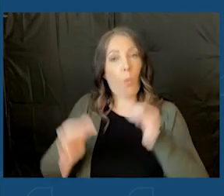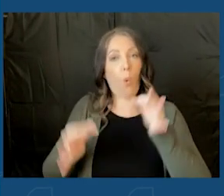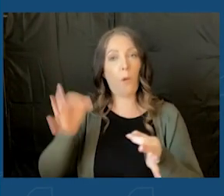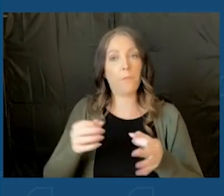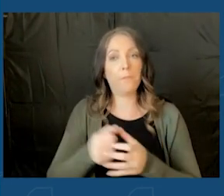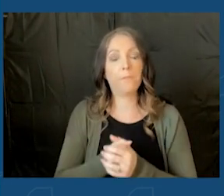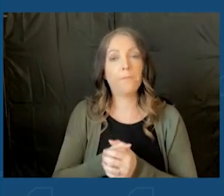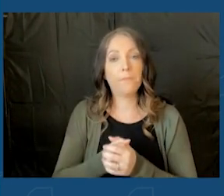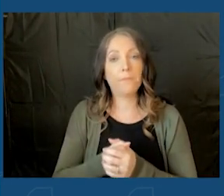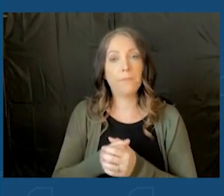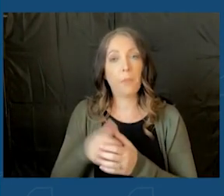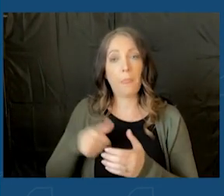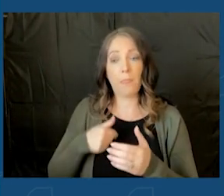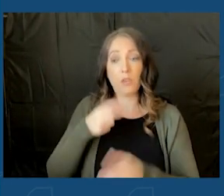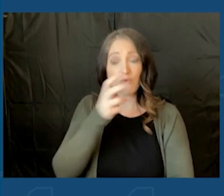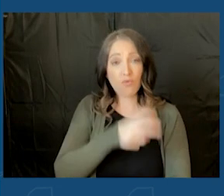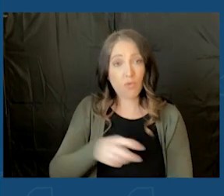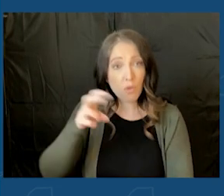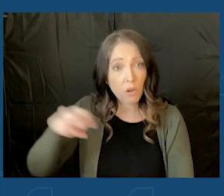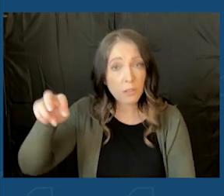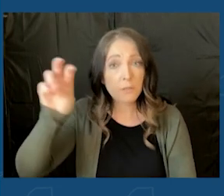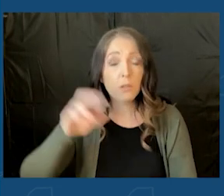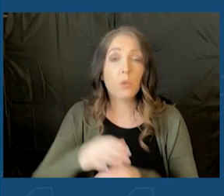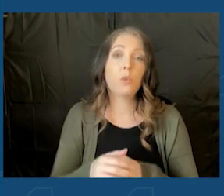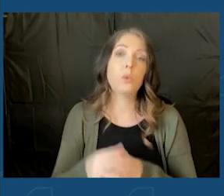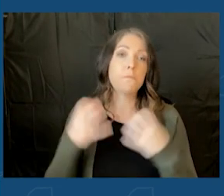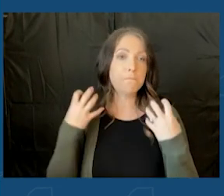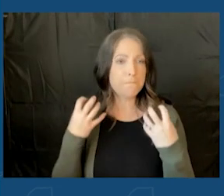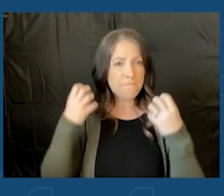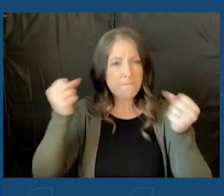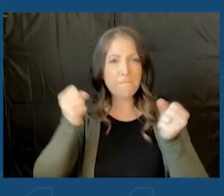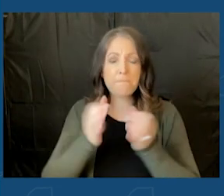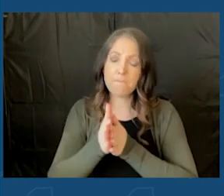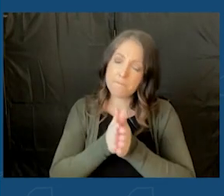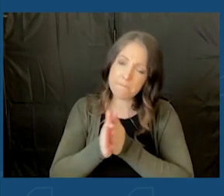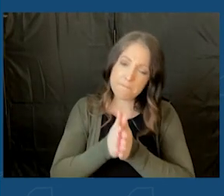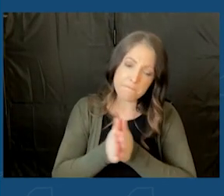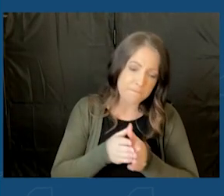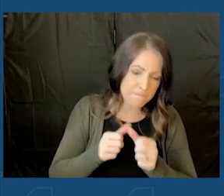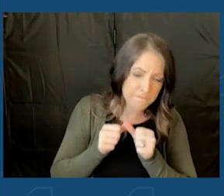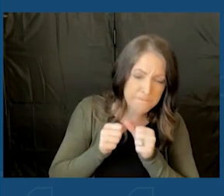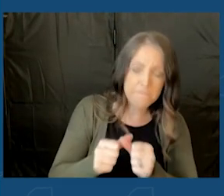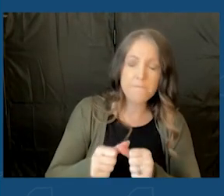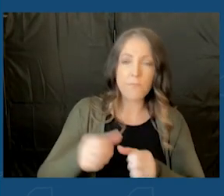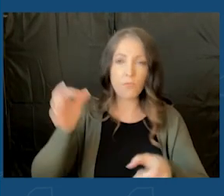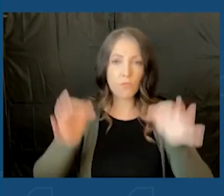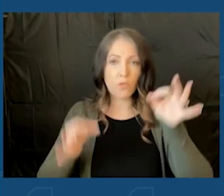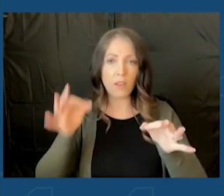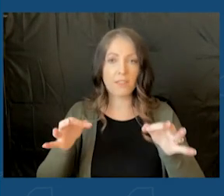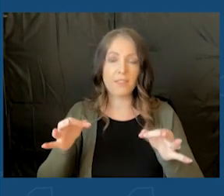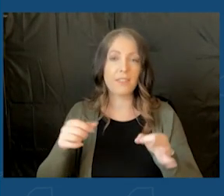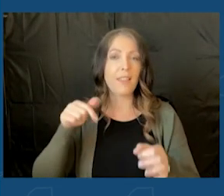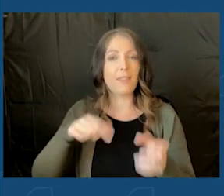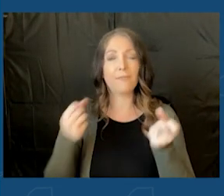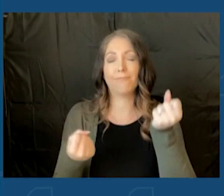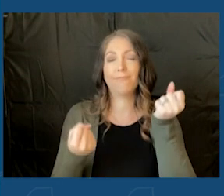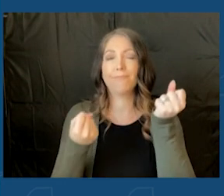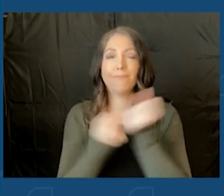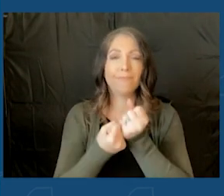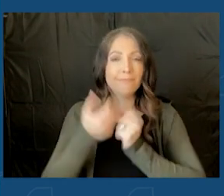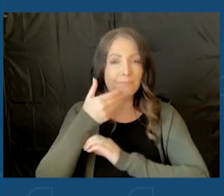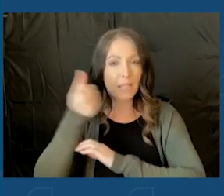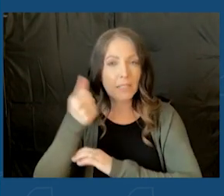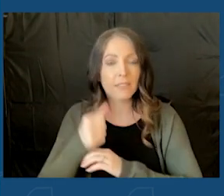of perseverance and justice. This is advocacy at its finest, and this passage tells all survivors that we